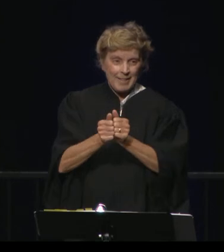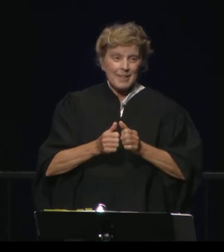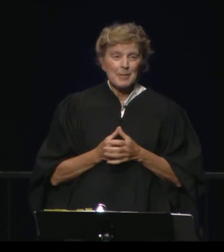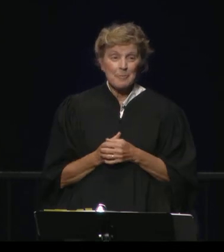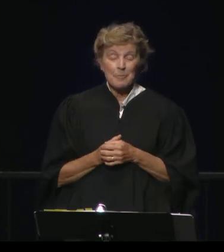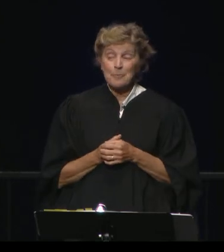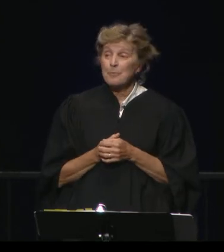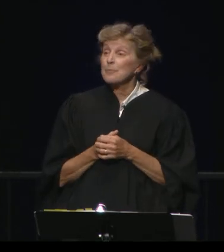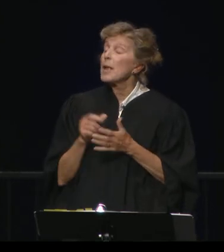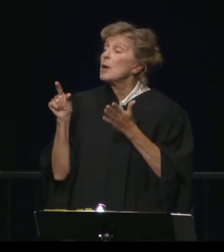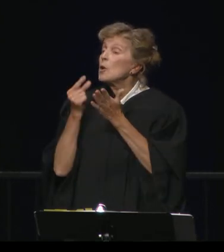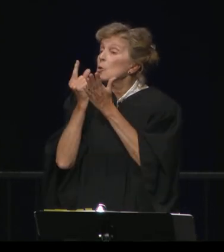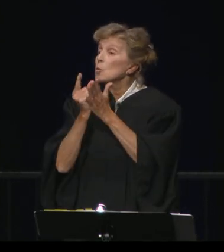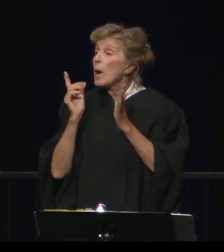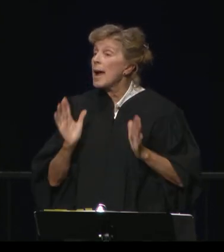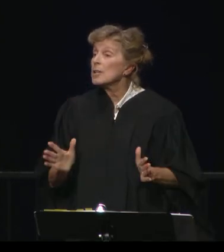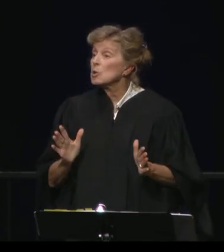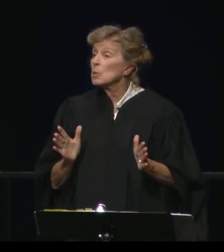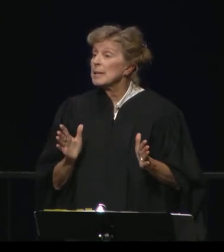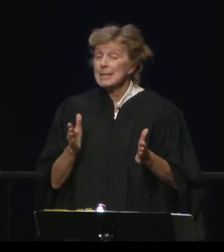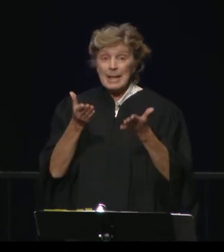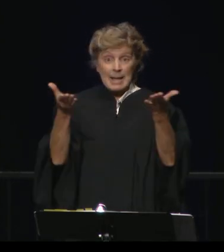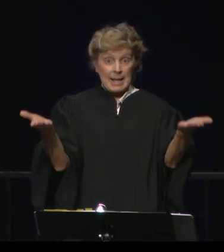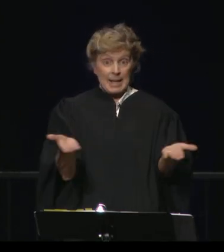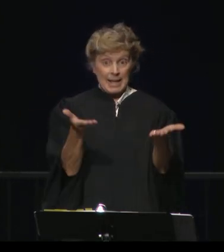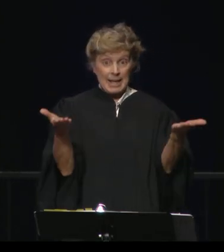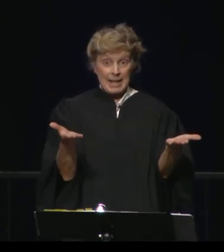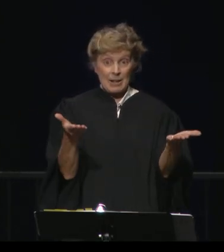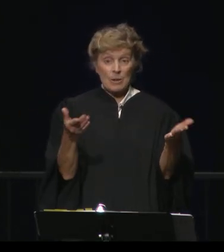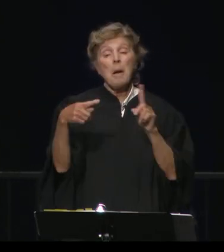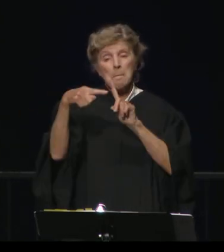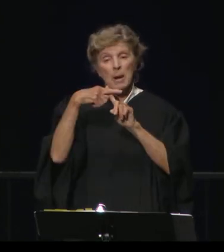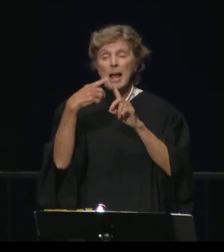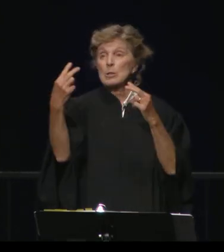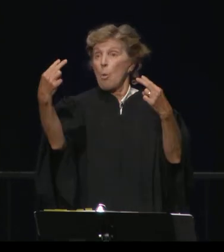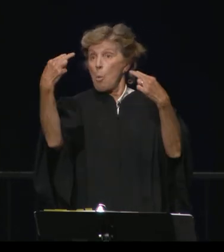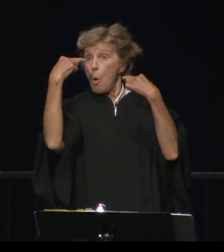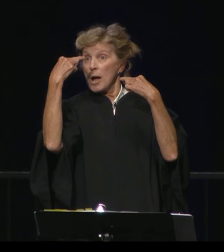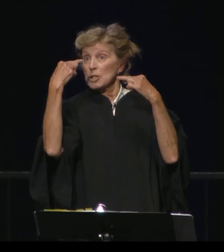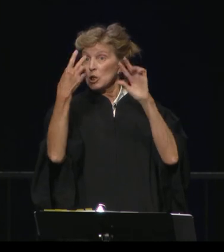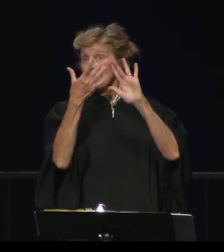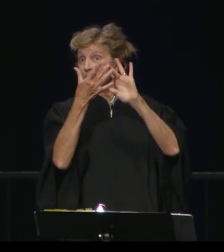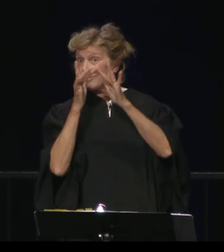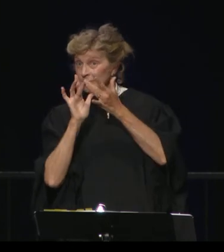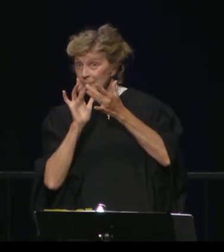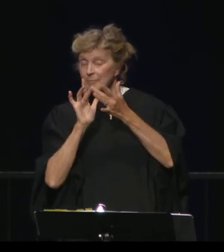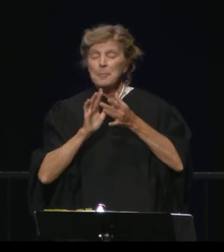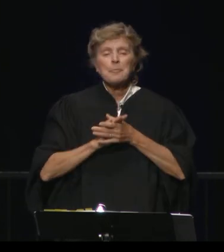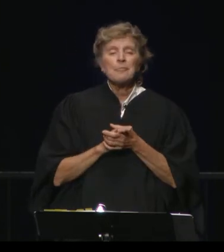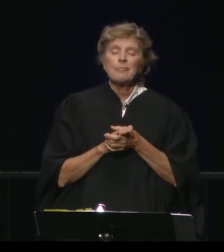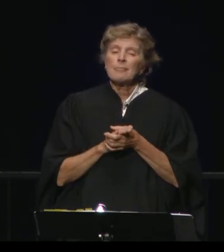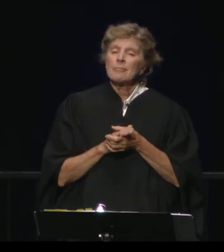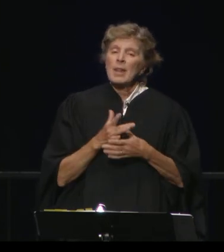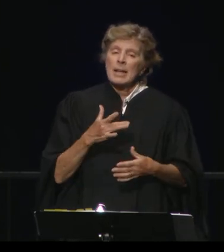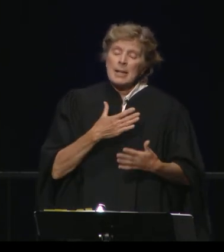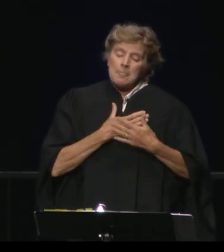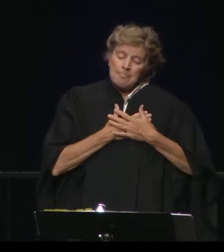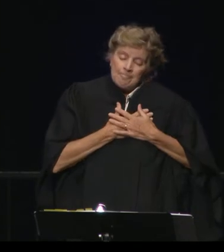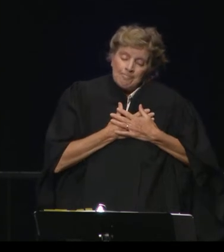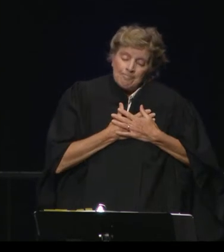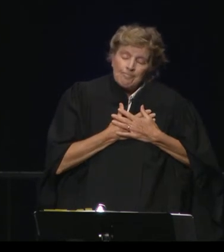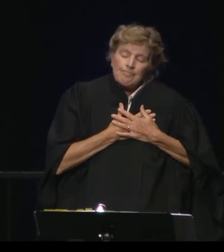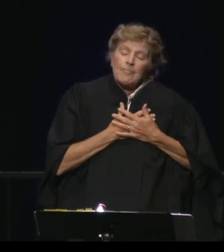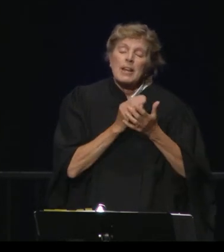To the graduates, both in attendance and watching virtually, I would like to express my heartfelt